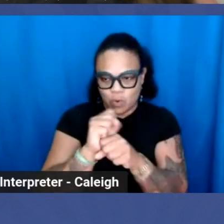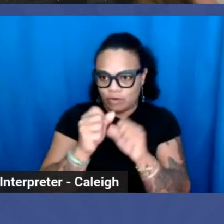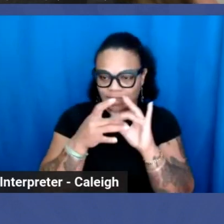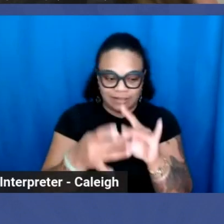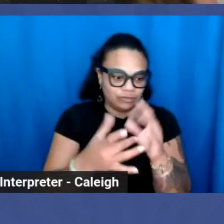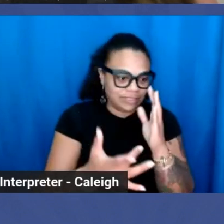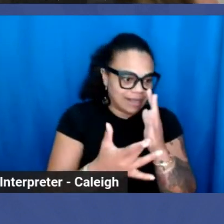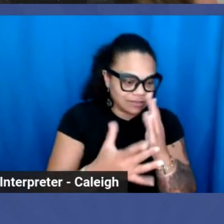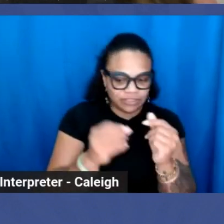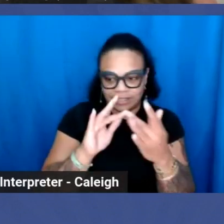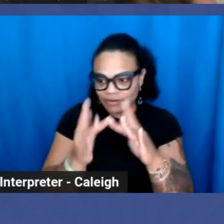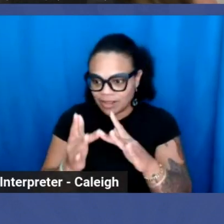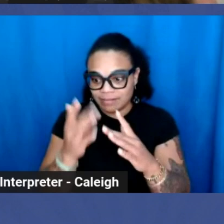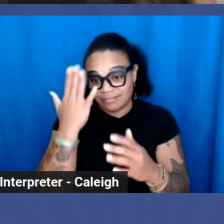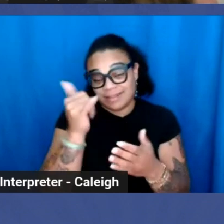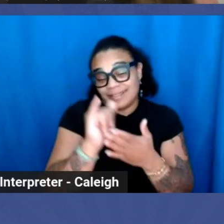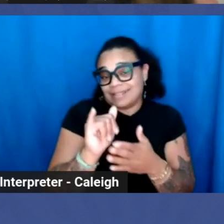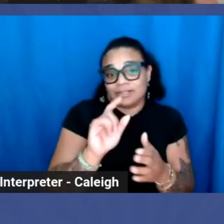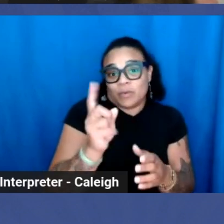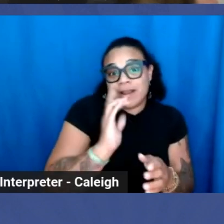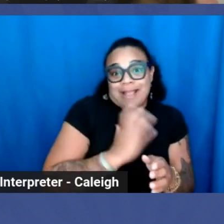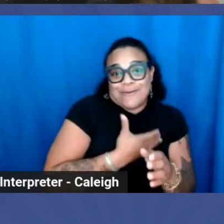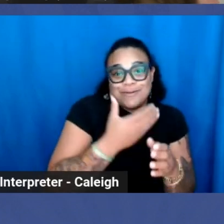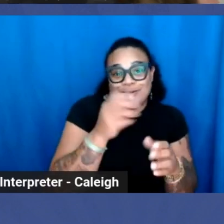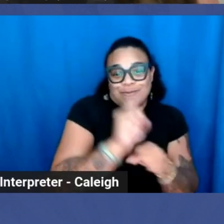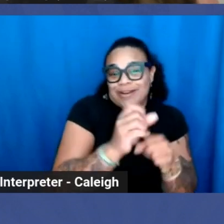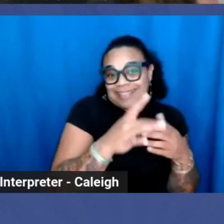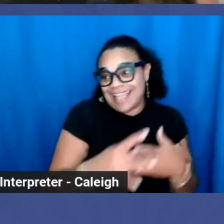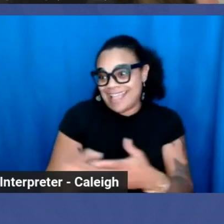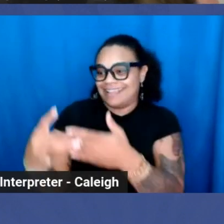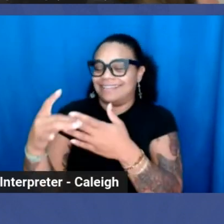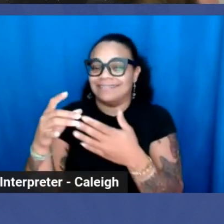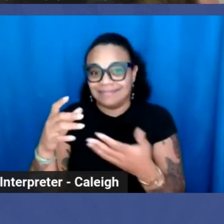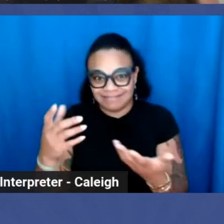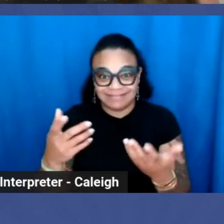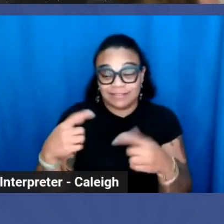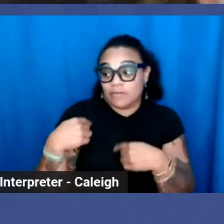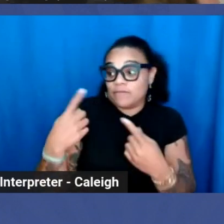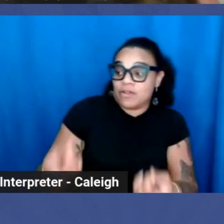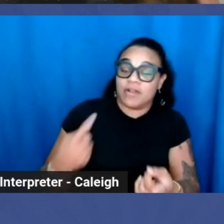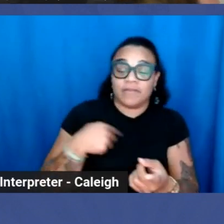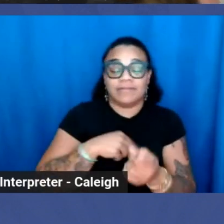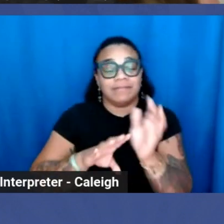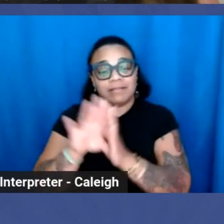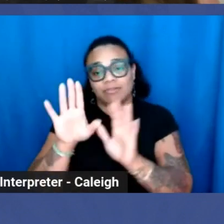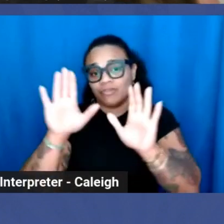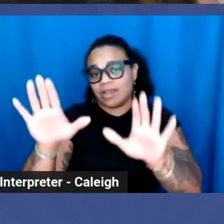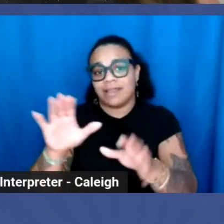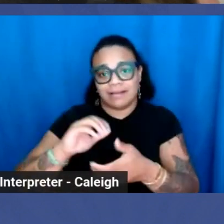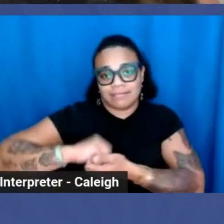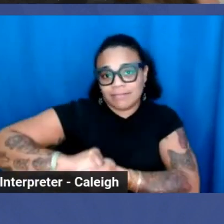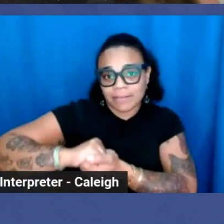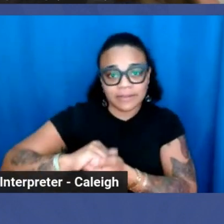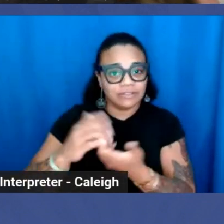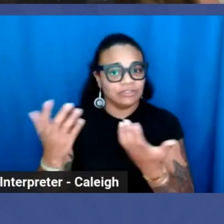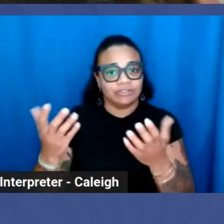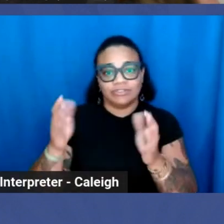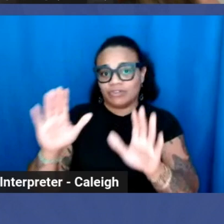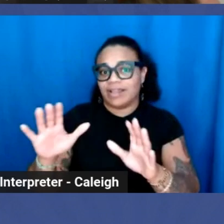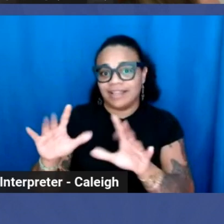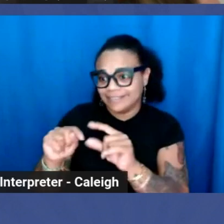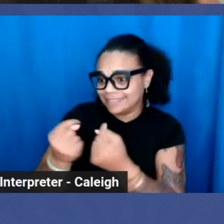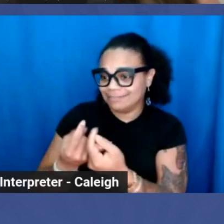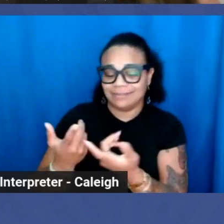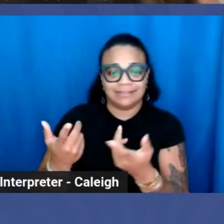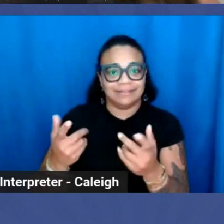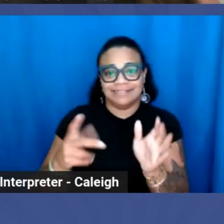it's led to some really wonderful alliances and collaborations. And I like double thank you to everybody